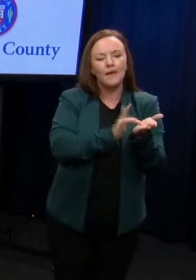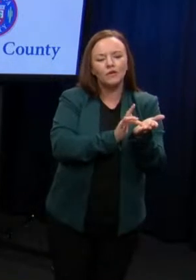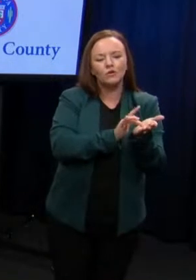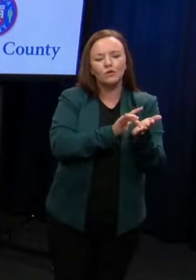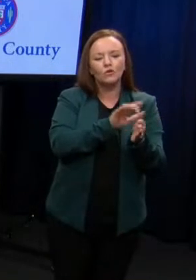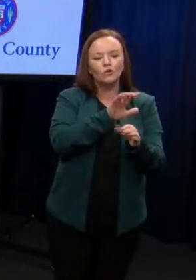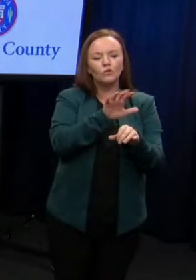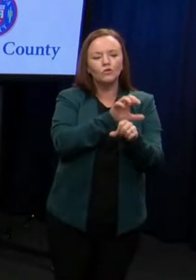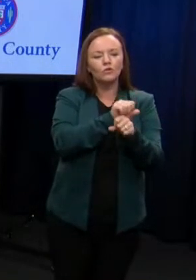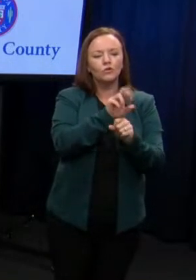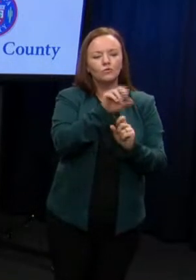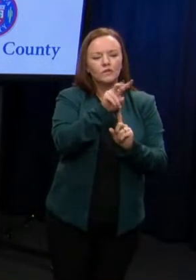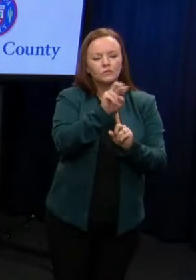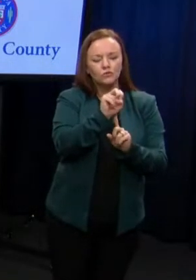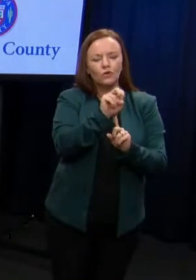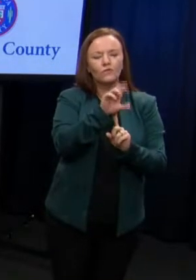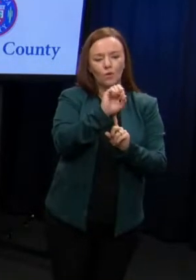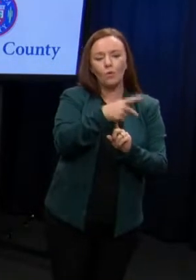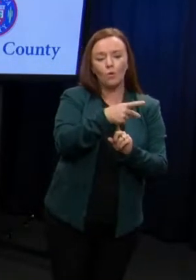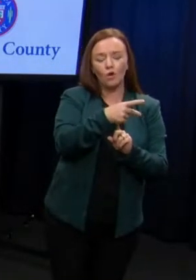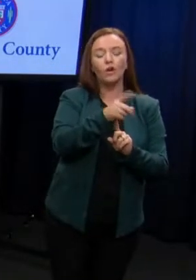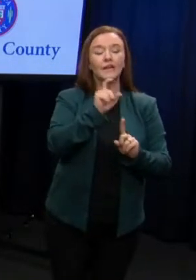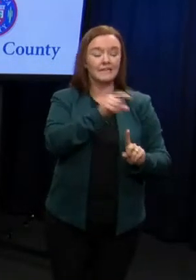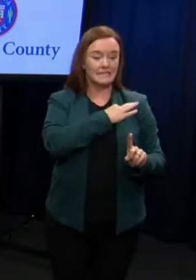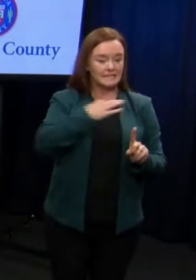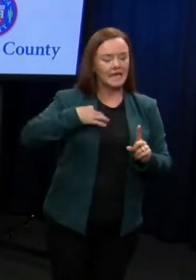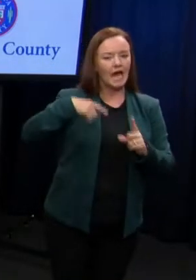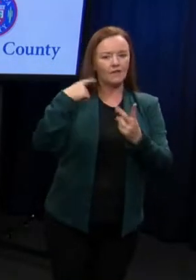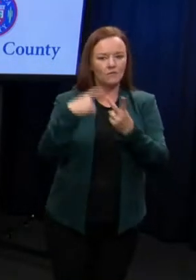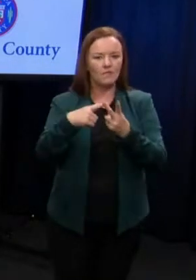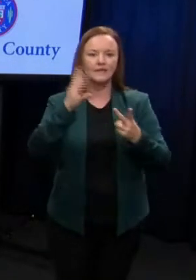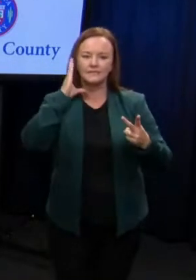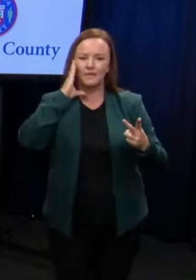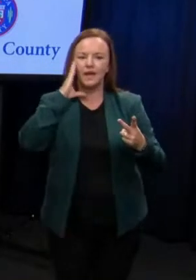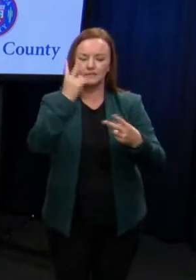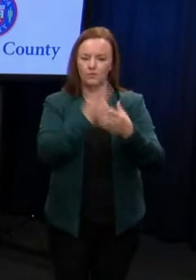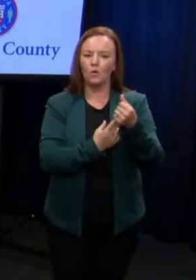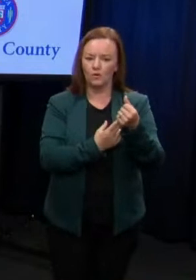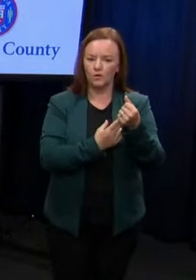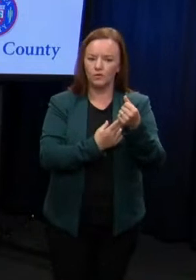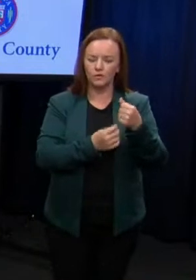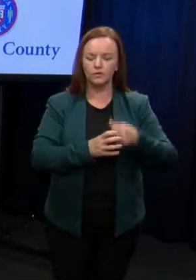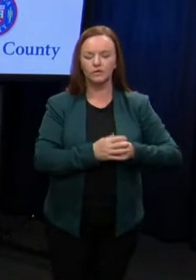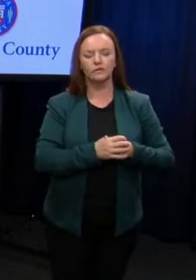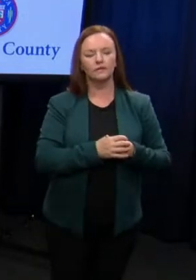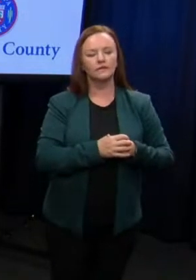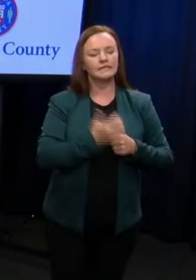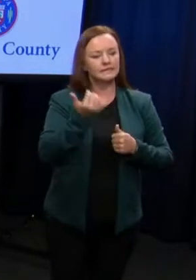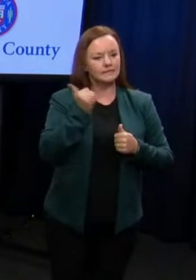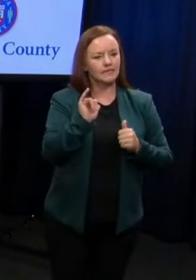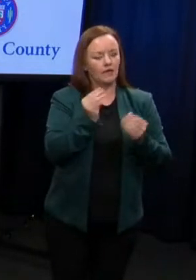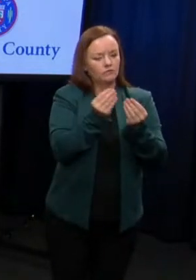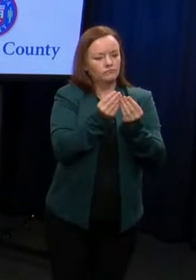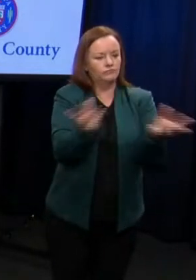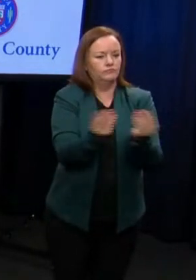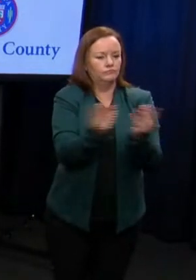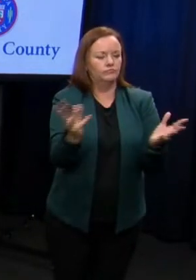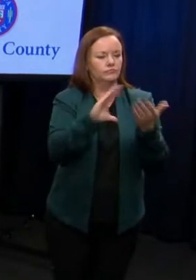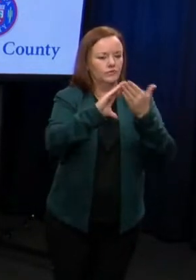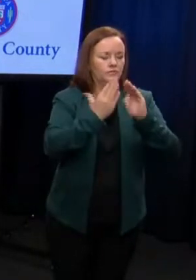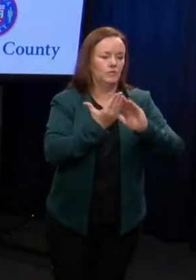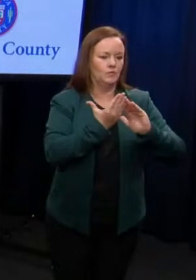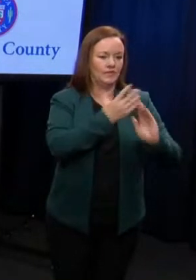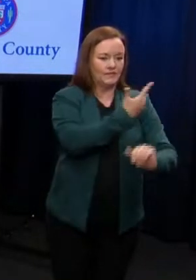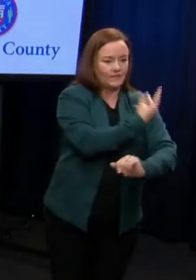but staff for those beds that are needed. We're still putting out lots of community vaccine and testing events throughout